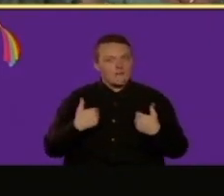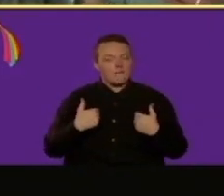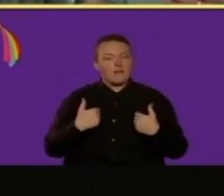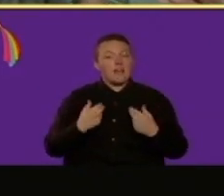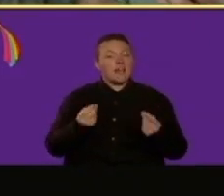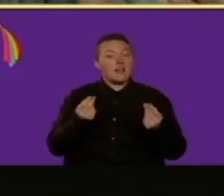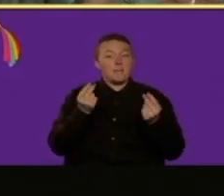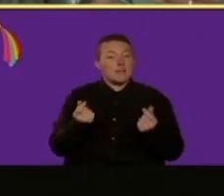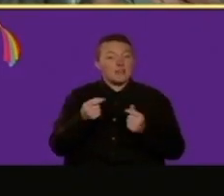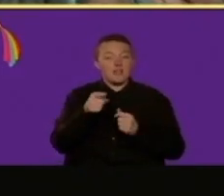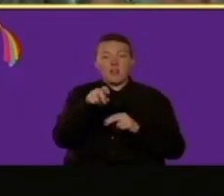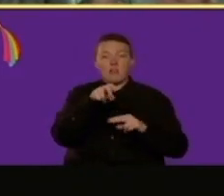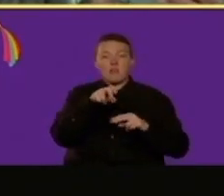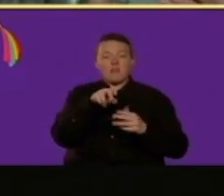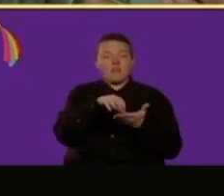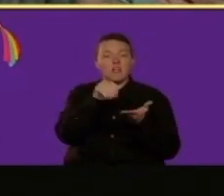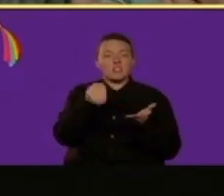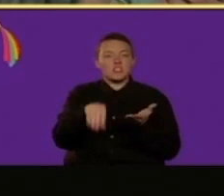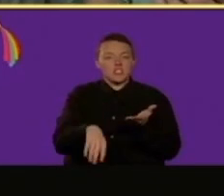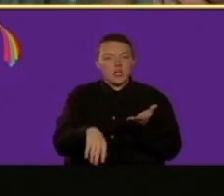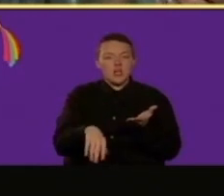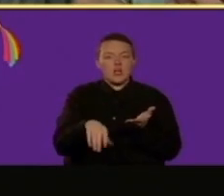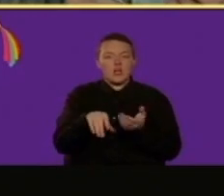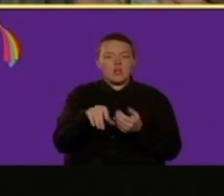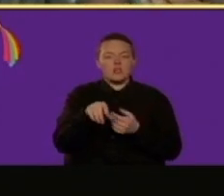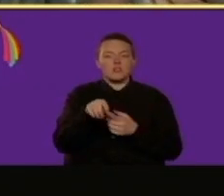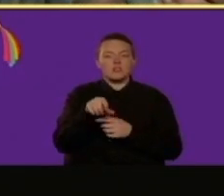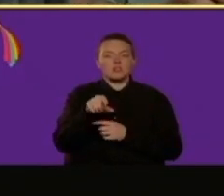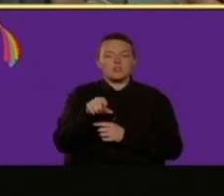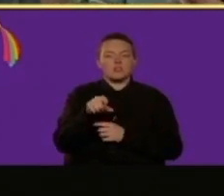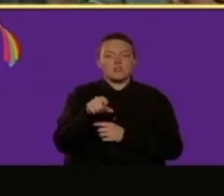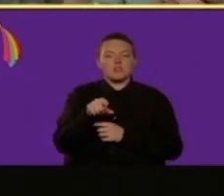the different parts, the components they wanted.